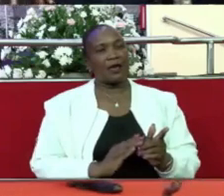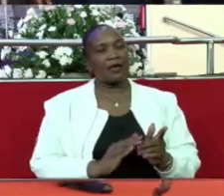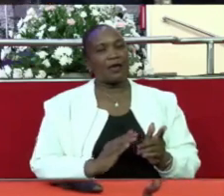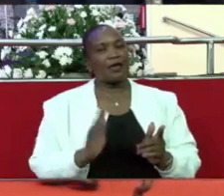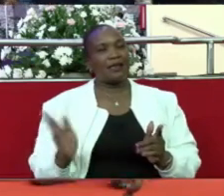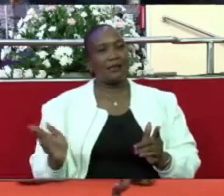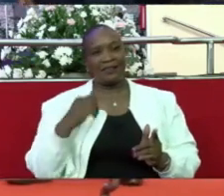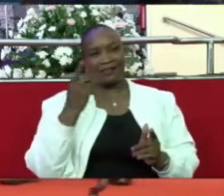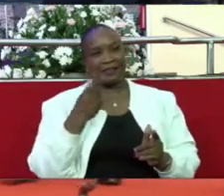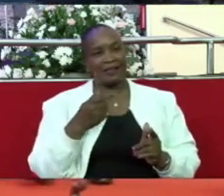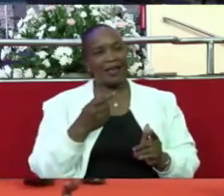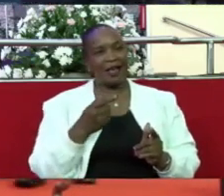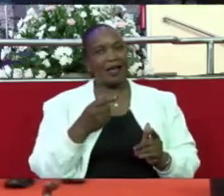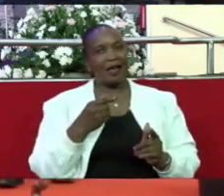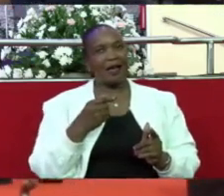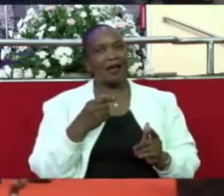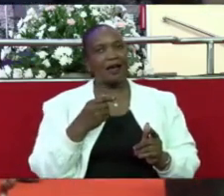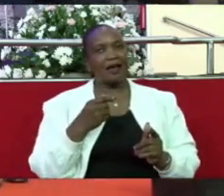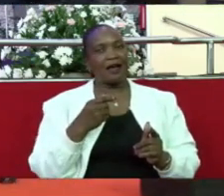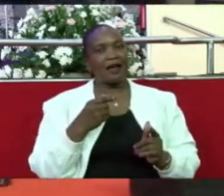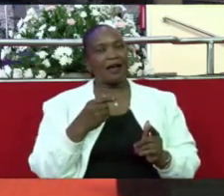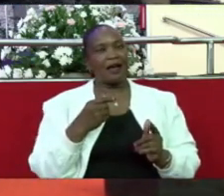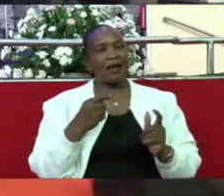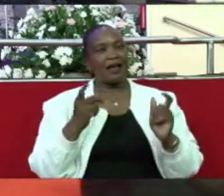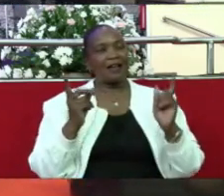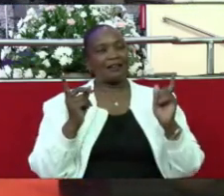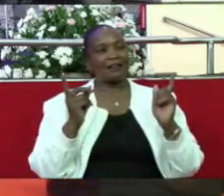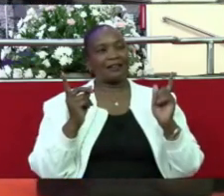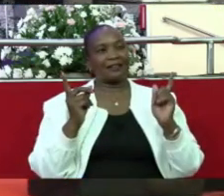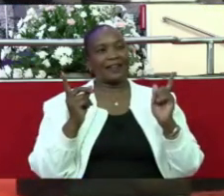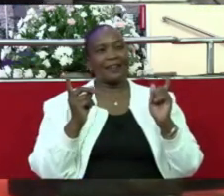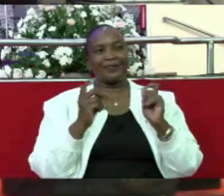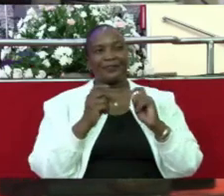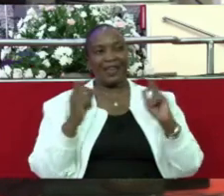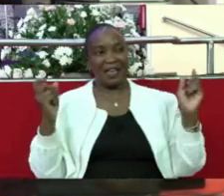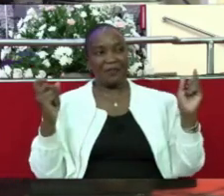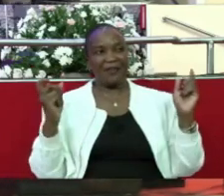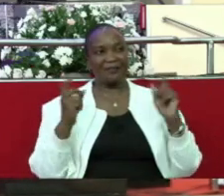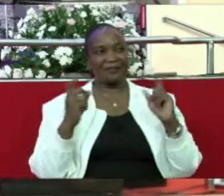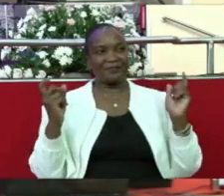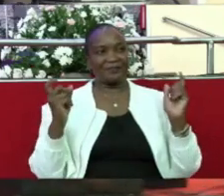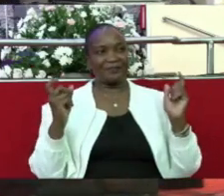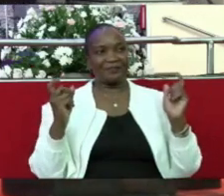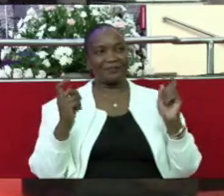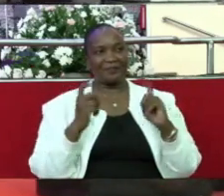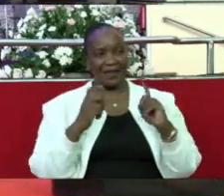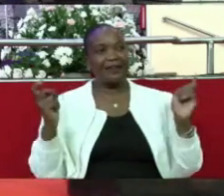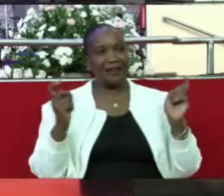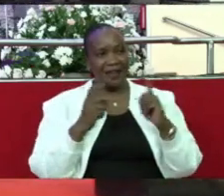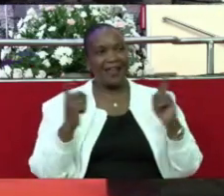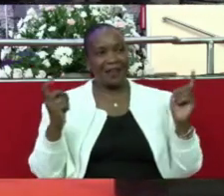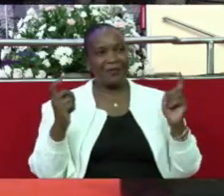are seeking to destroy us." It is possible this morning that as I speak to you, you could